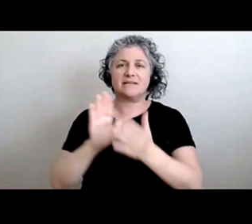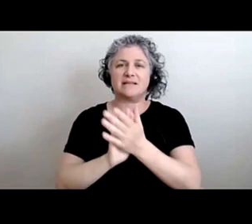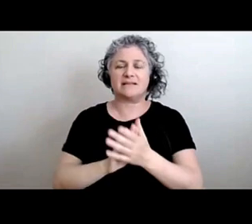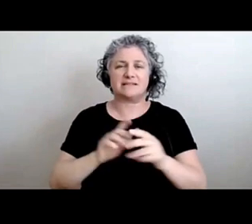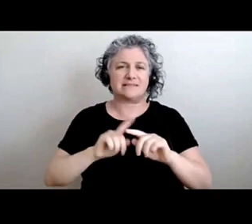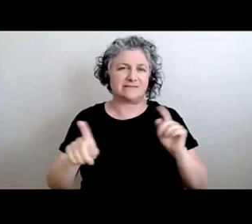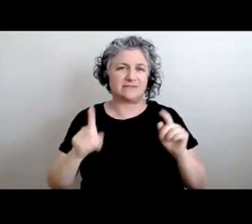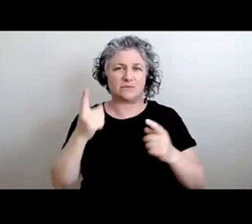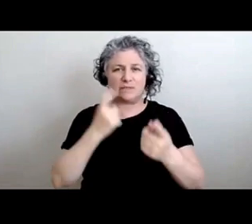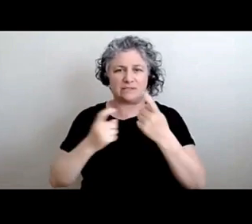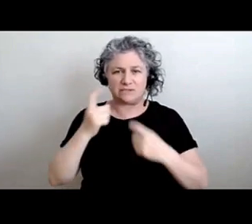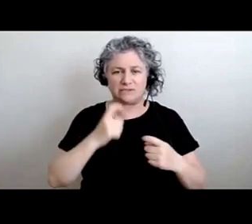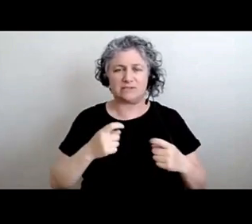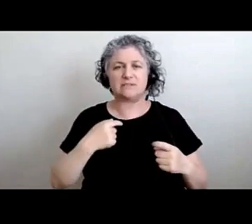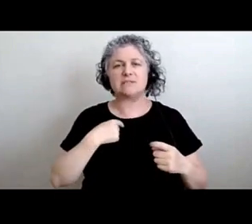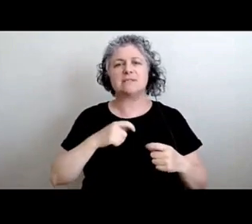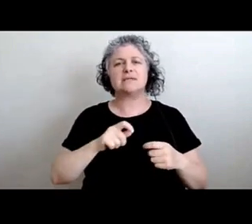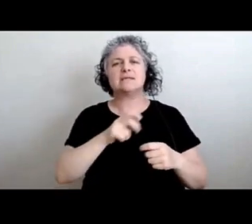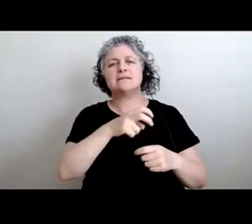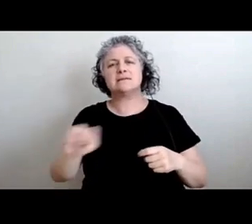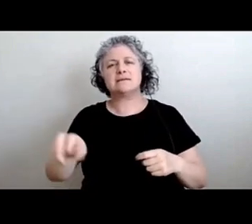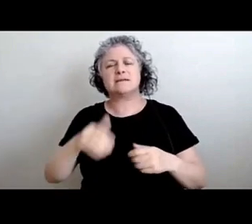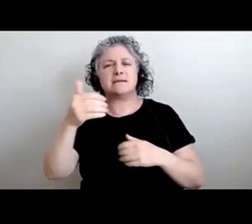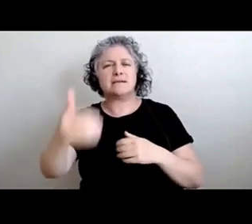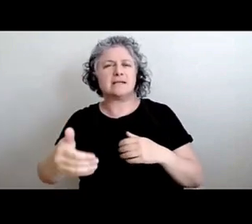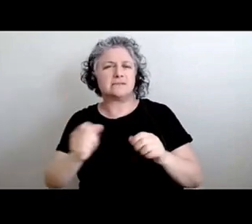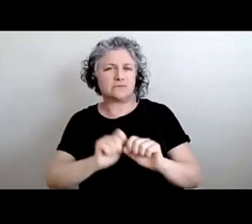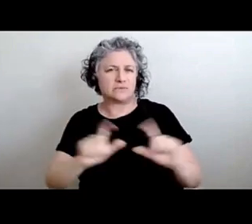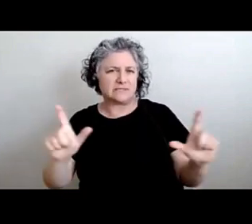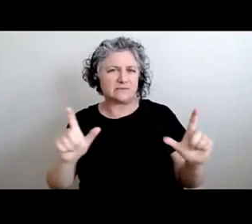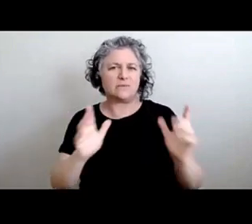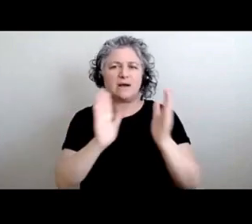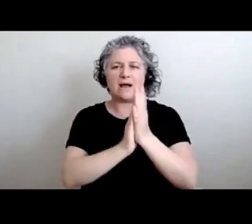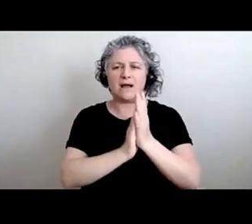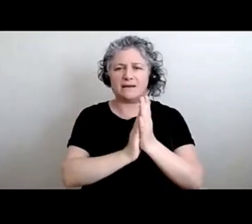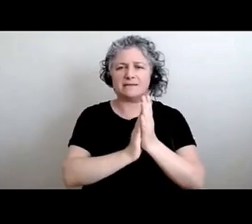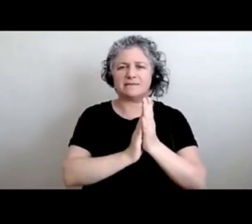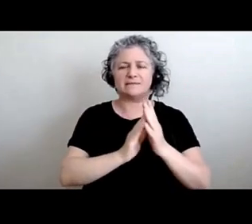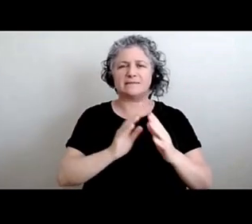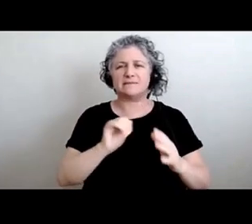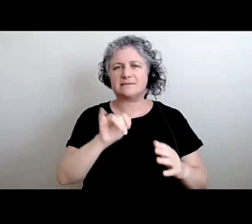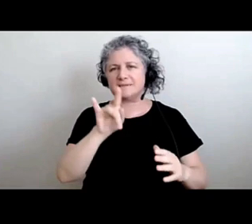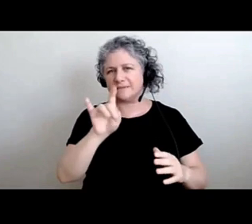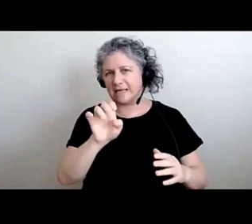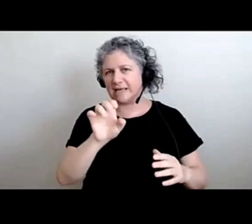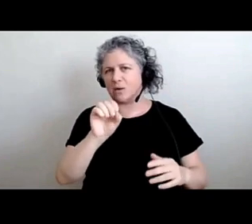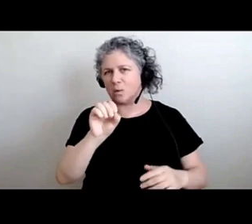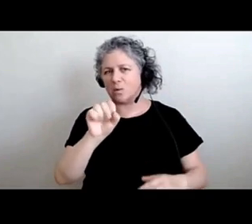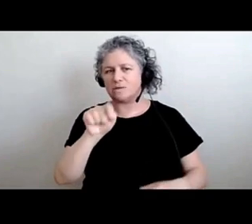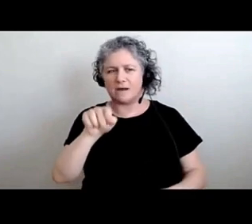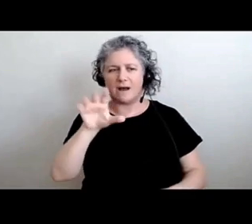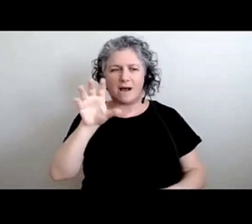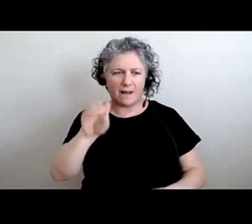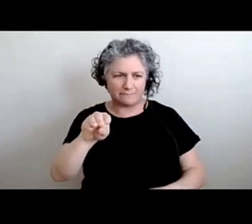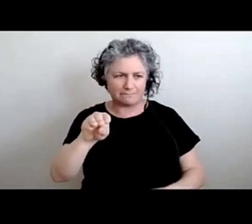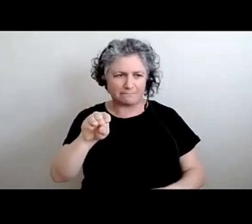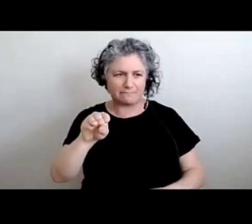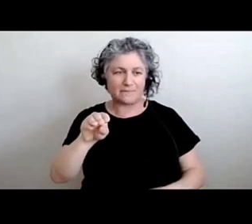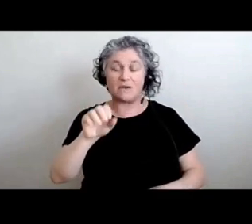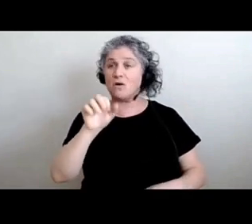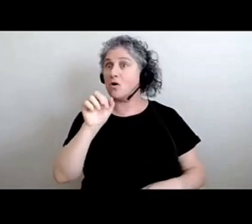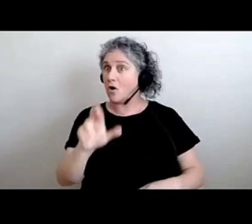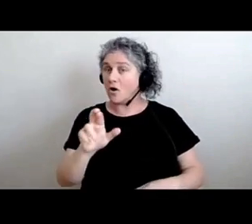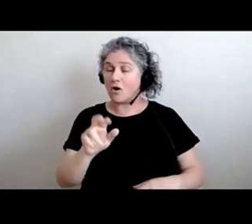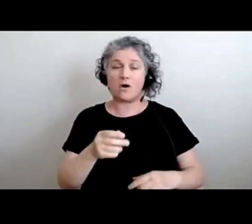So when I switch to the next screen, you'll be asked to go to a Slido website, slido.com, or you will be also given